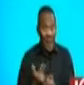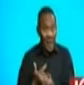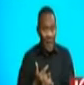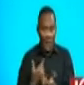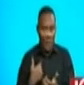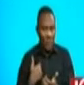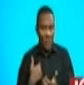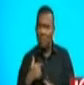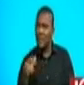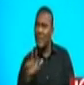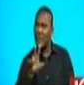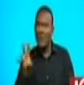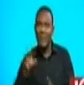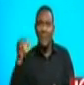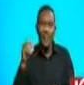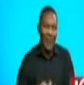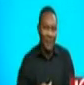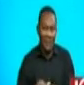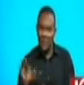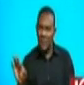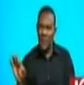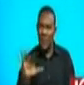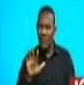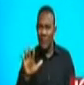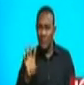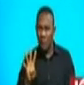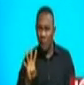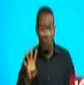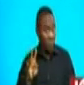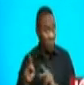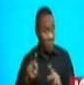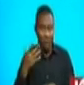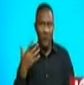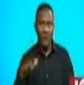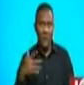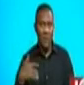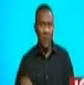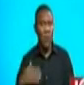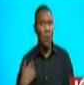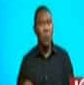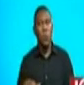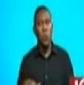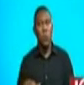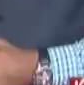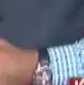37,954 as at 11th of April.